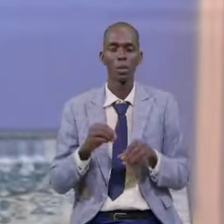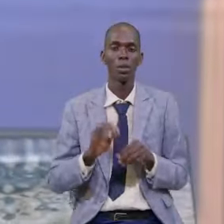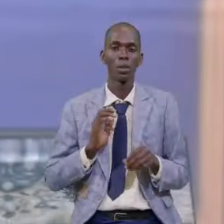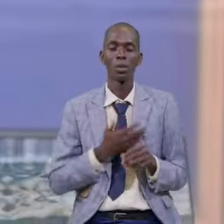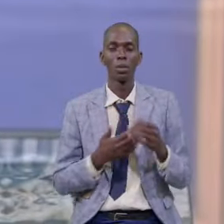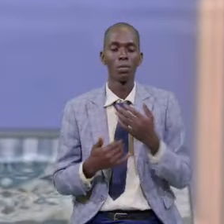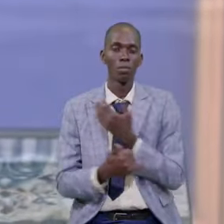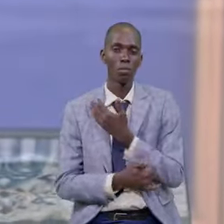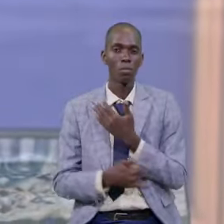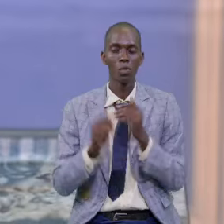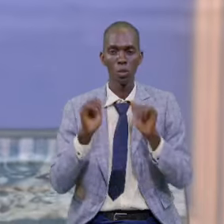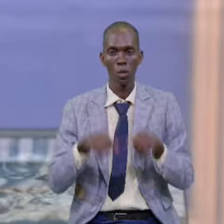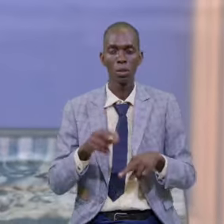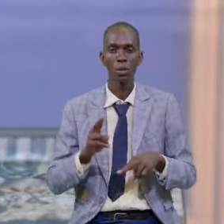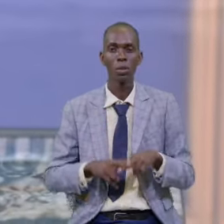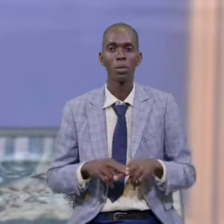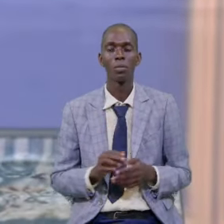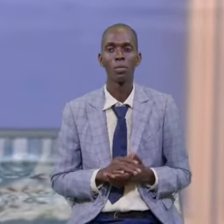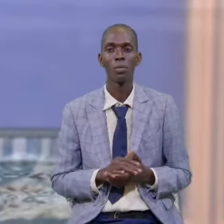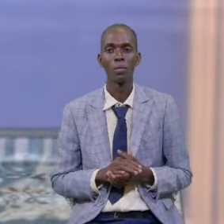can sit down.